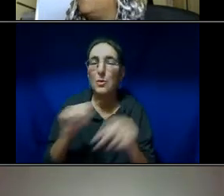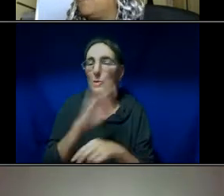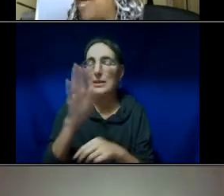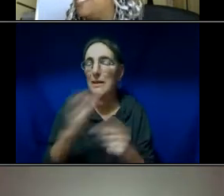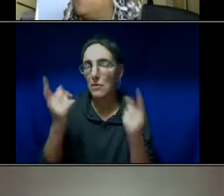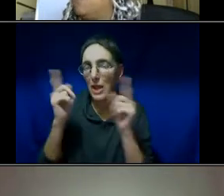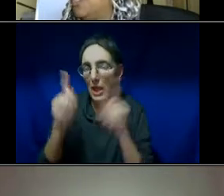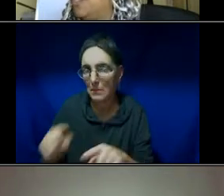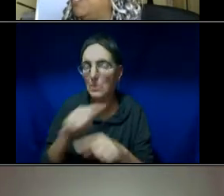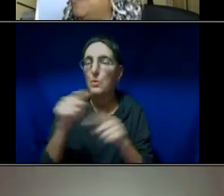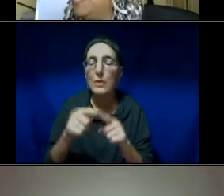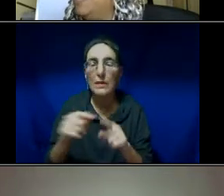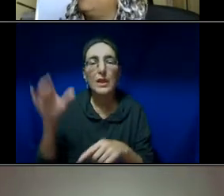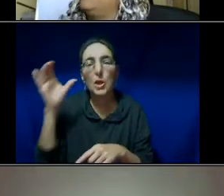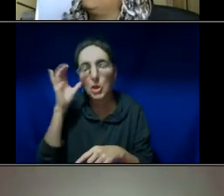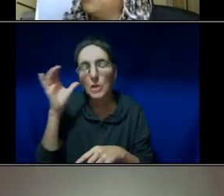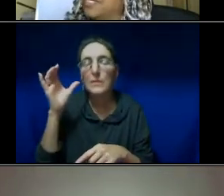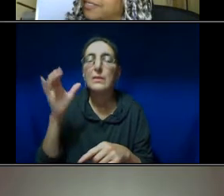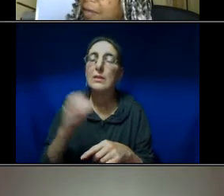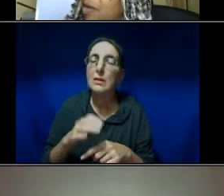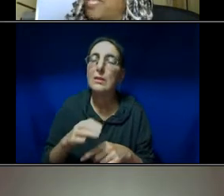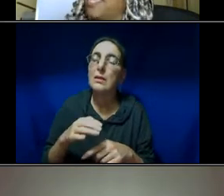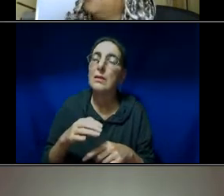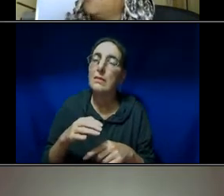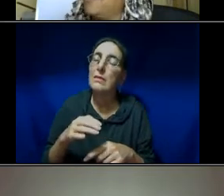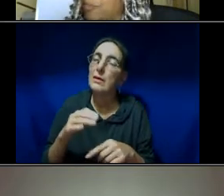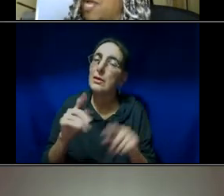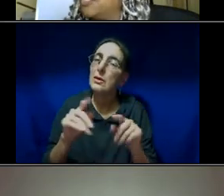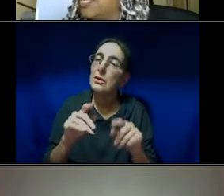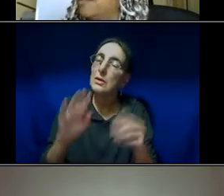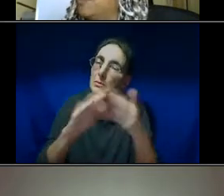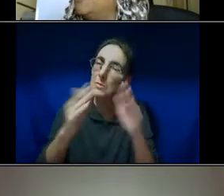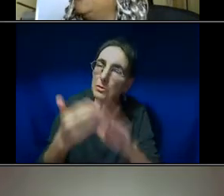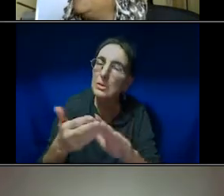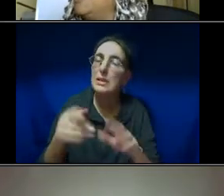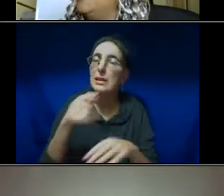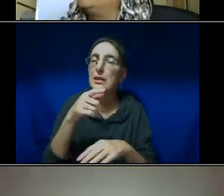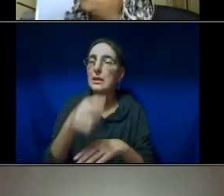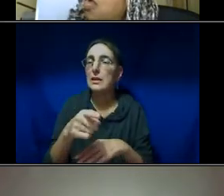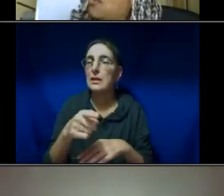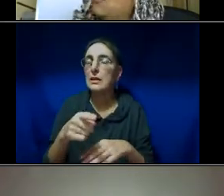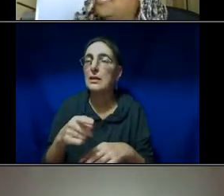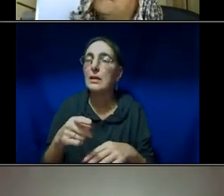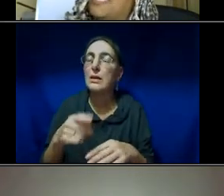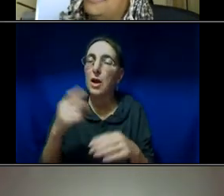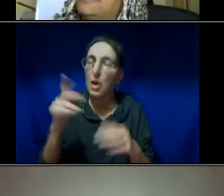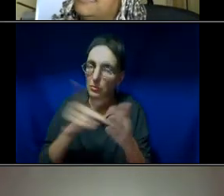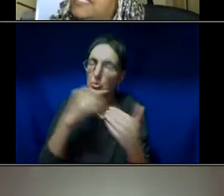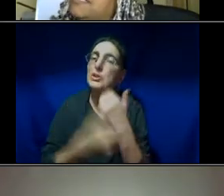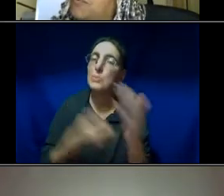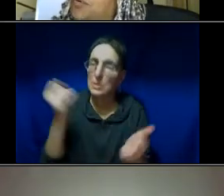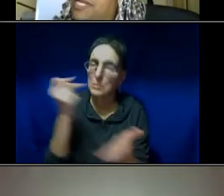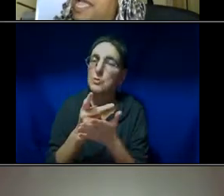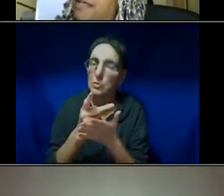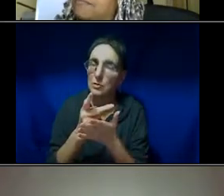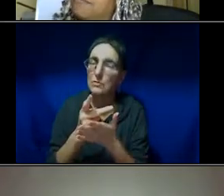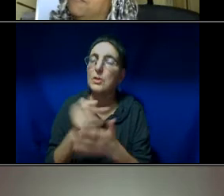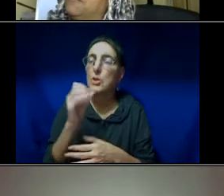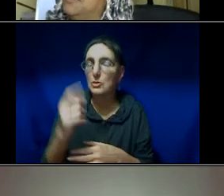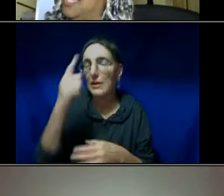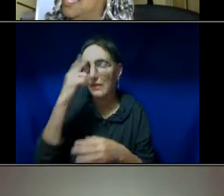when they heard the passion from the community, they were like, okay, and our project got approved. So I think it is important